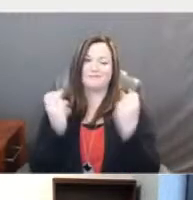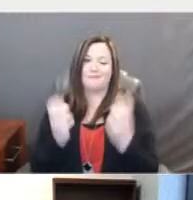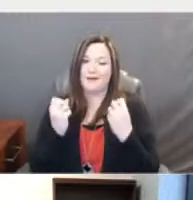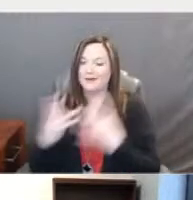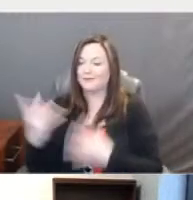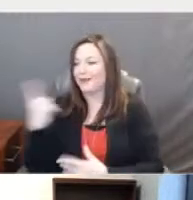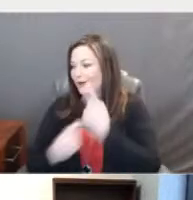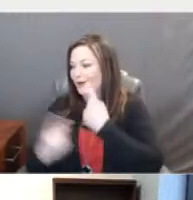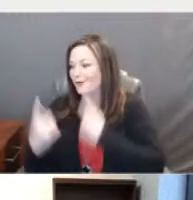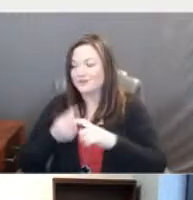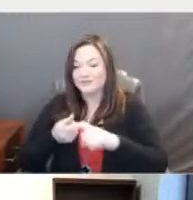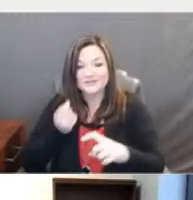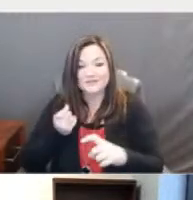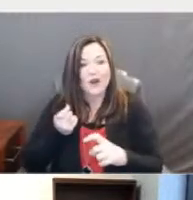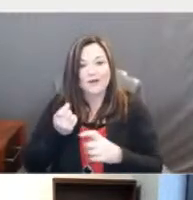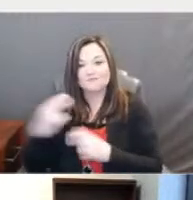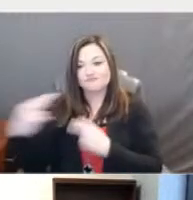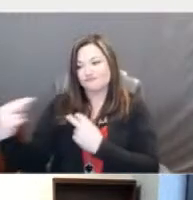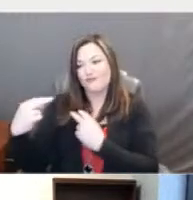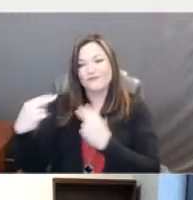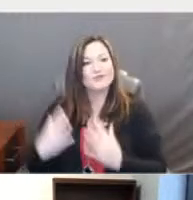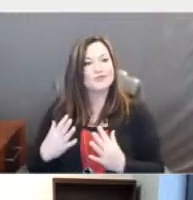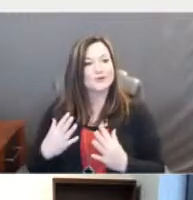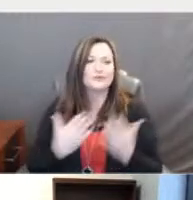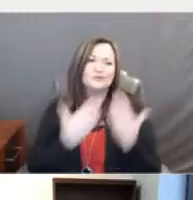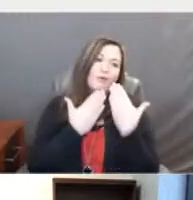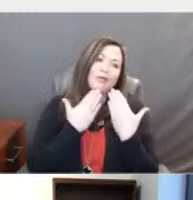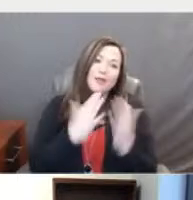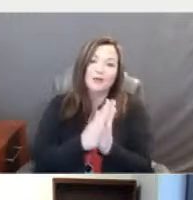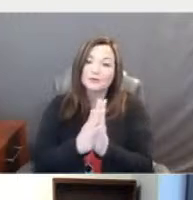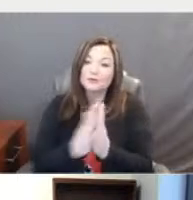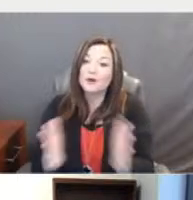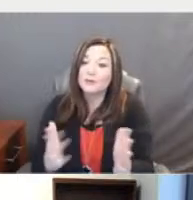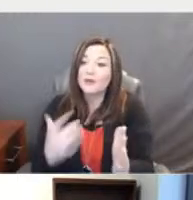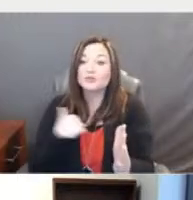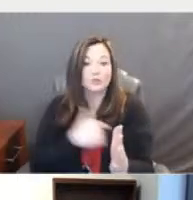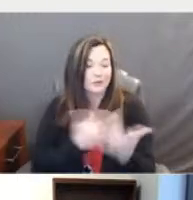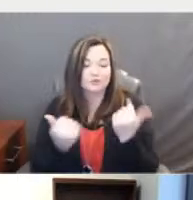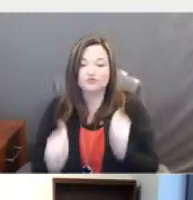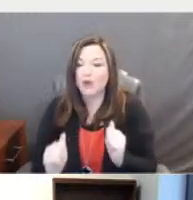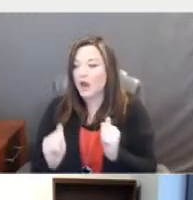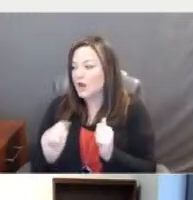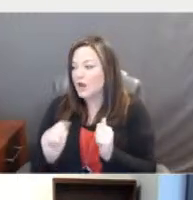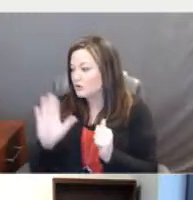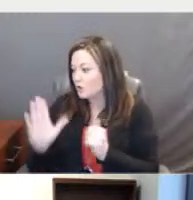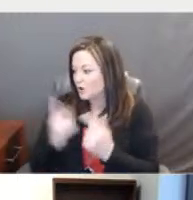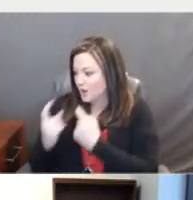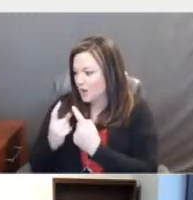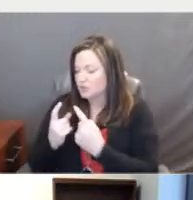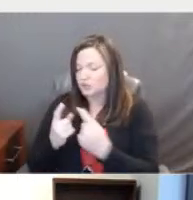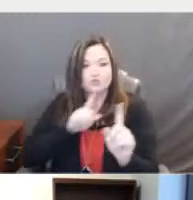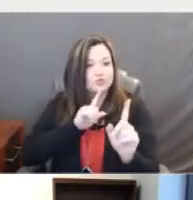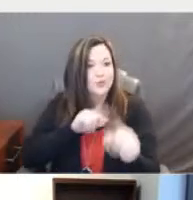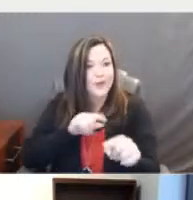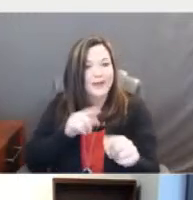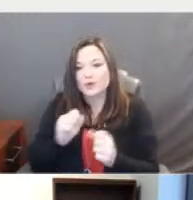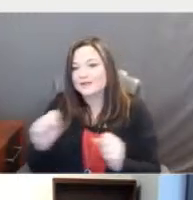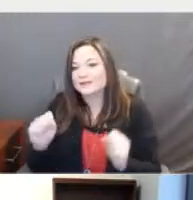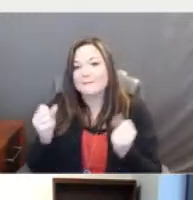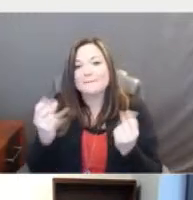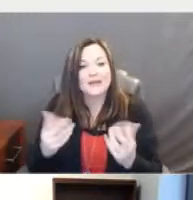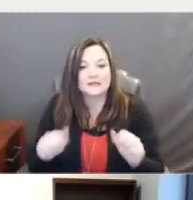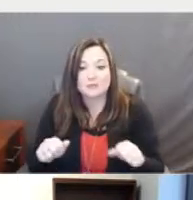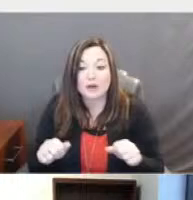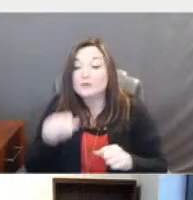from you. Thank you so much for that. We're going to try to get to as many of those questions as we can. And if you did not get a chance